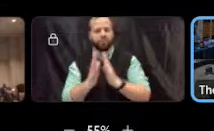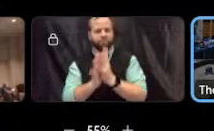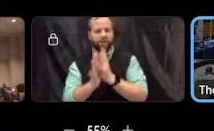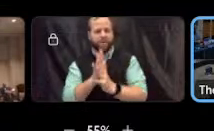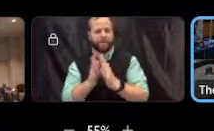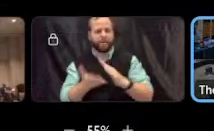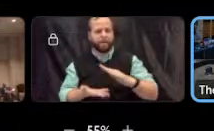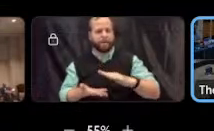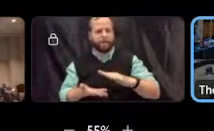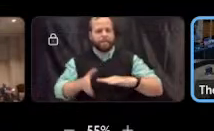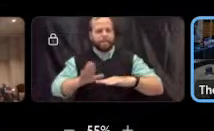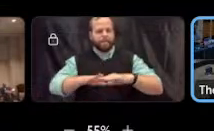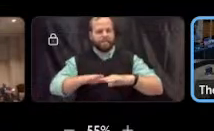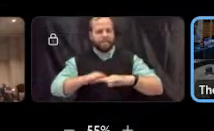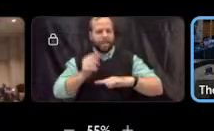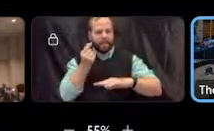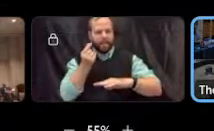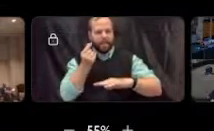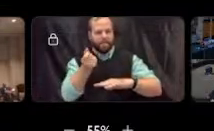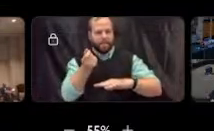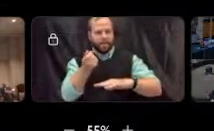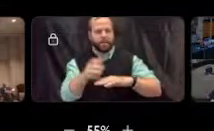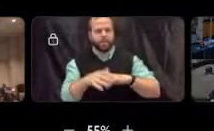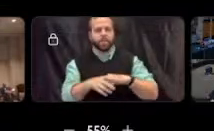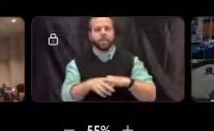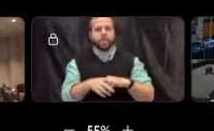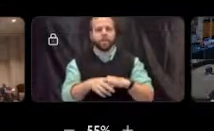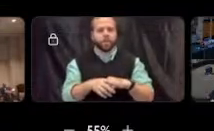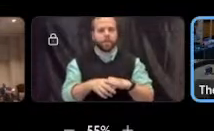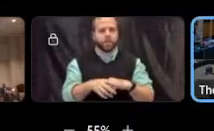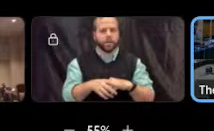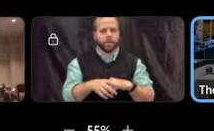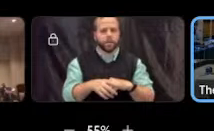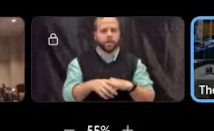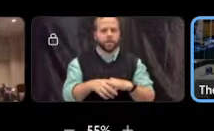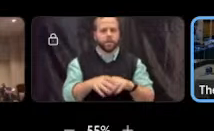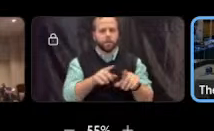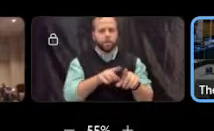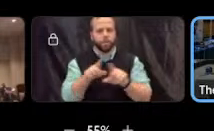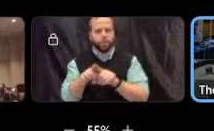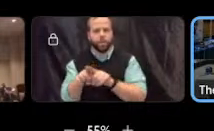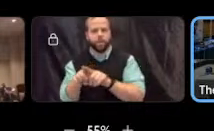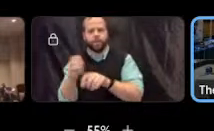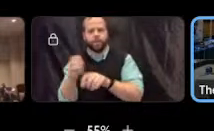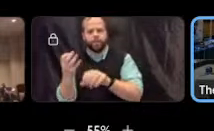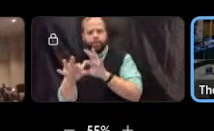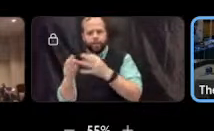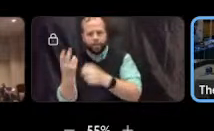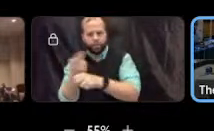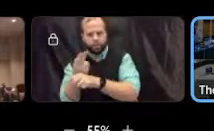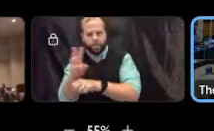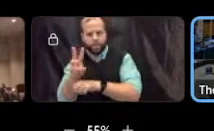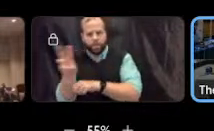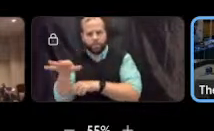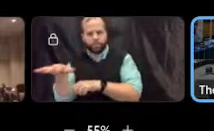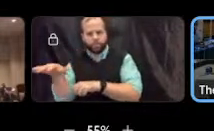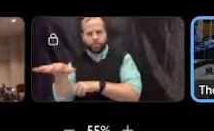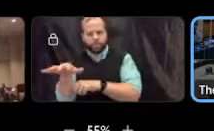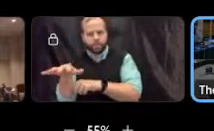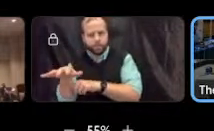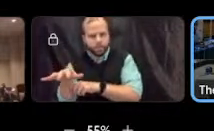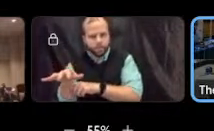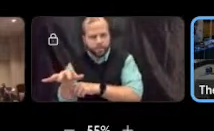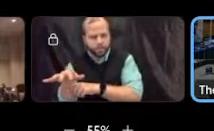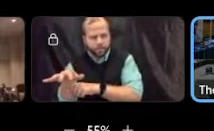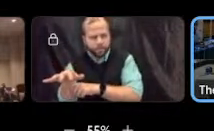area. An existing non-conforming multifamily use abuts the property to the west. Surrounding properties are zoned MF18 and PRD,